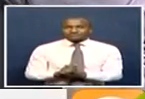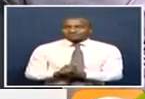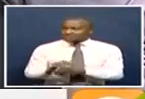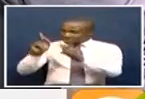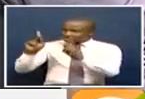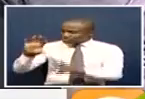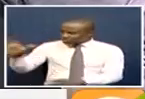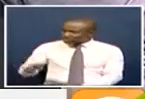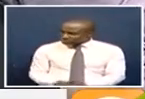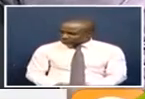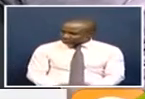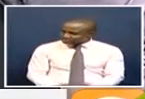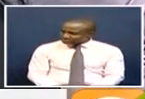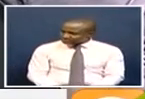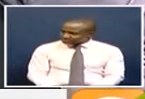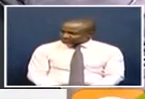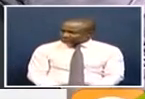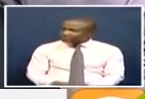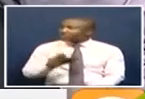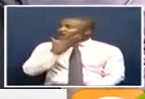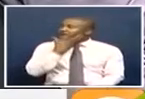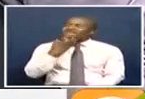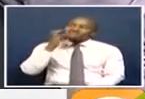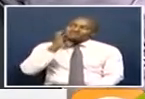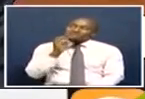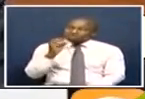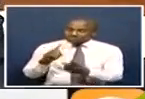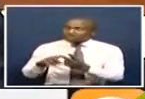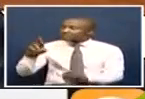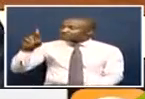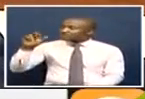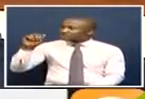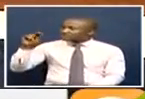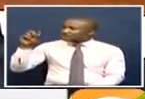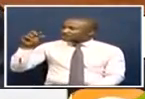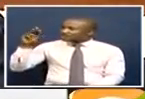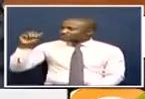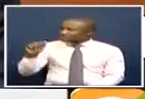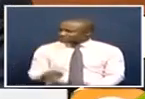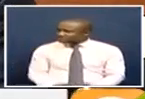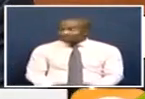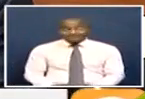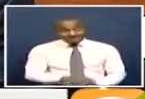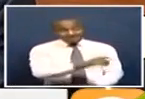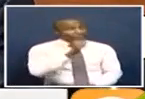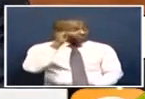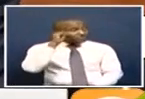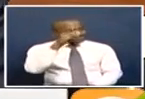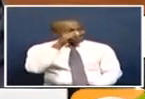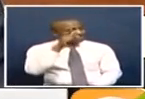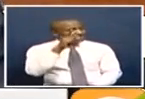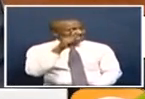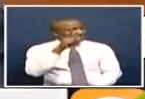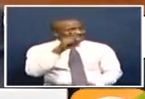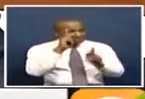County. Professor Nyangnyong Ranguma. Let me tell you, the politics of Kisumu is very difficult. I